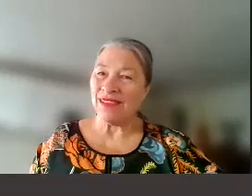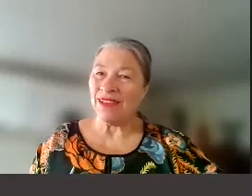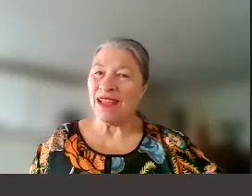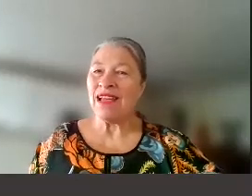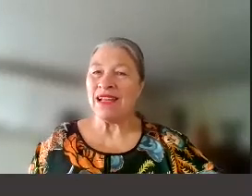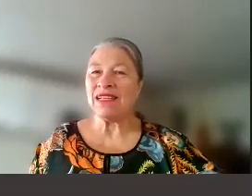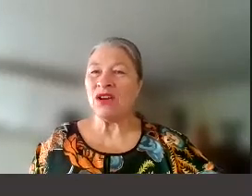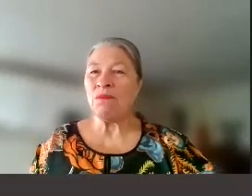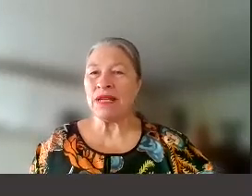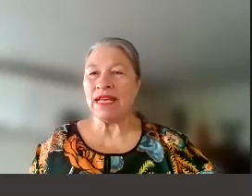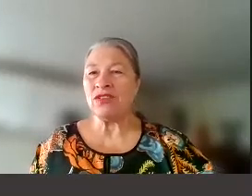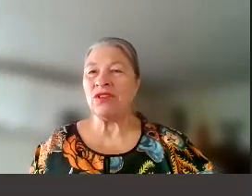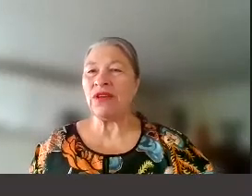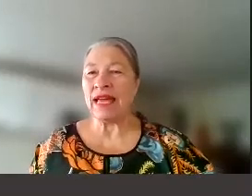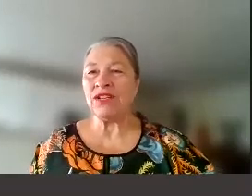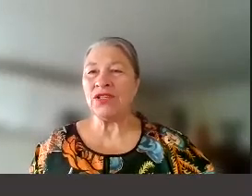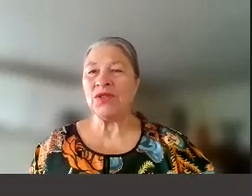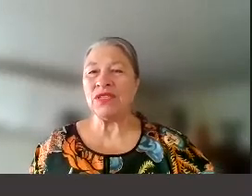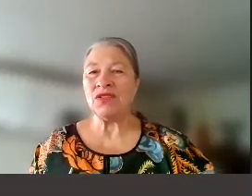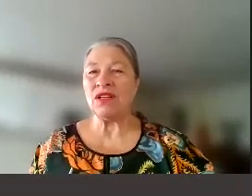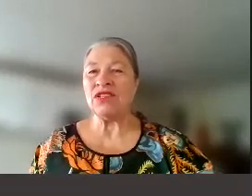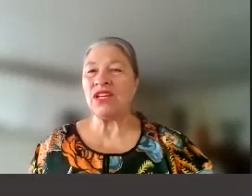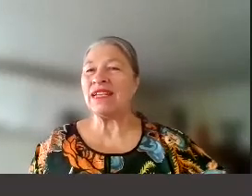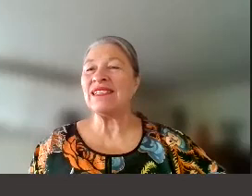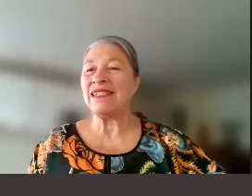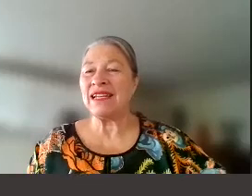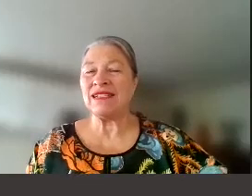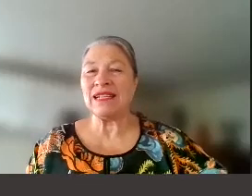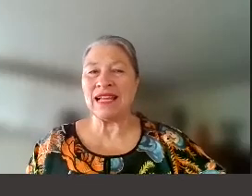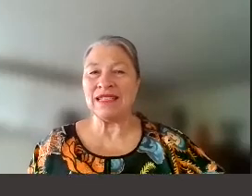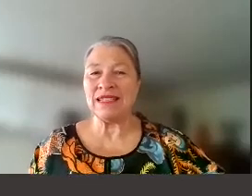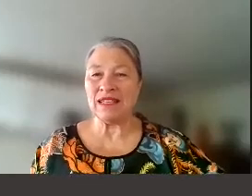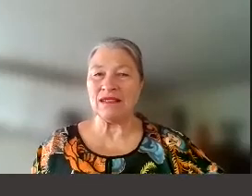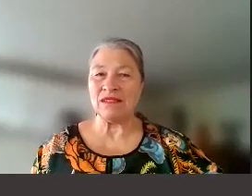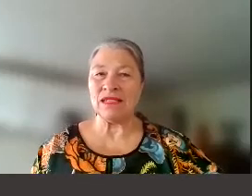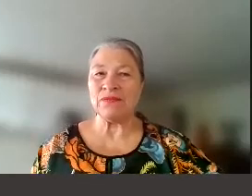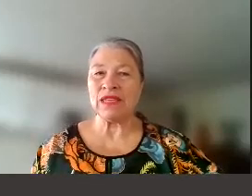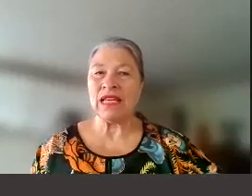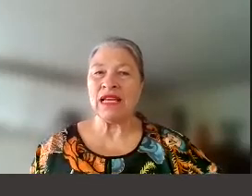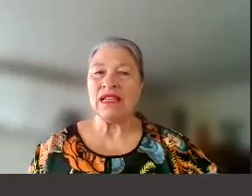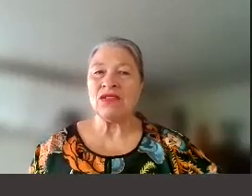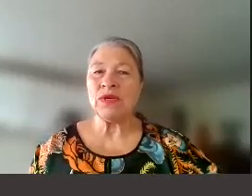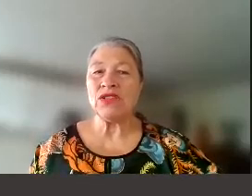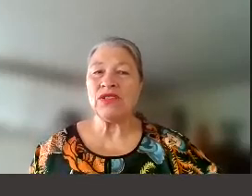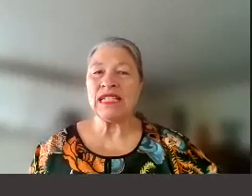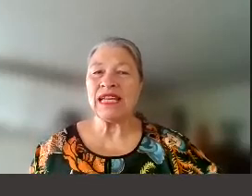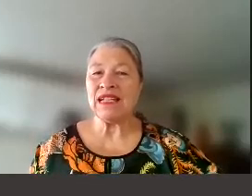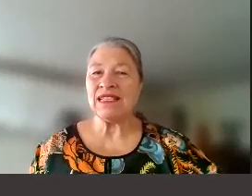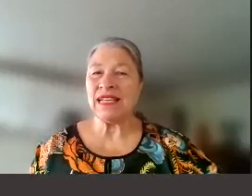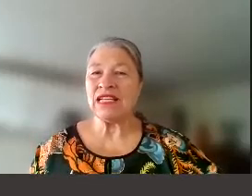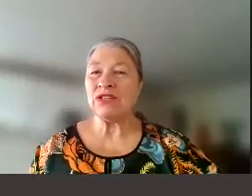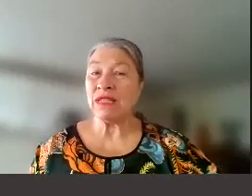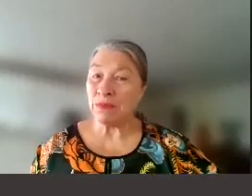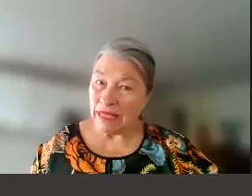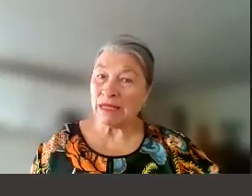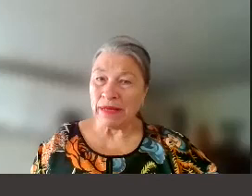one thing, it's a combination of attitudes, knowledge, understanding and skills. So we do need to